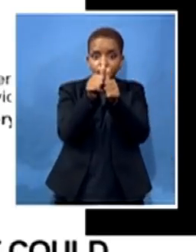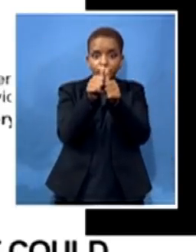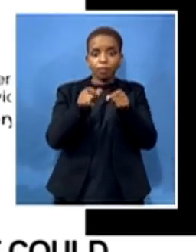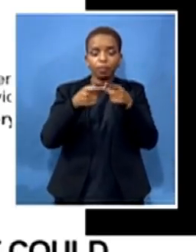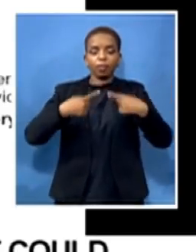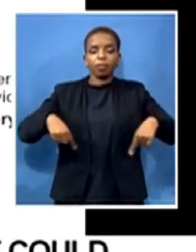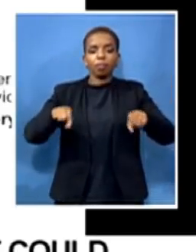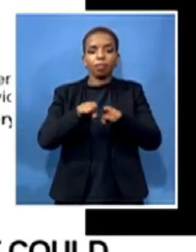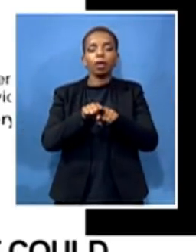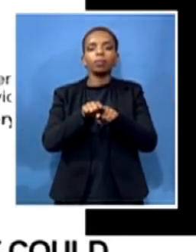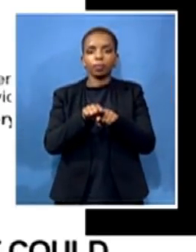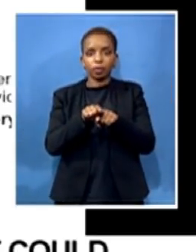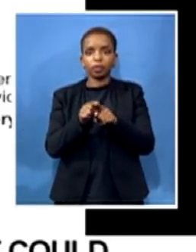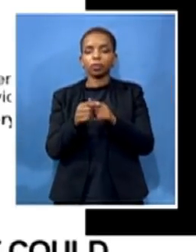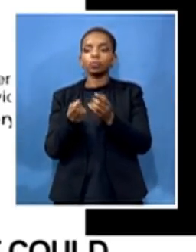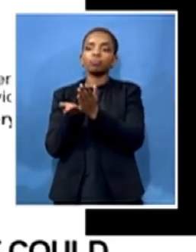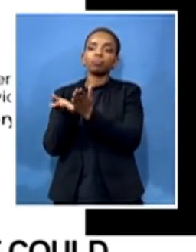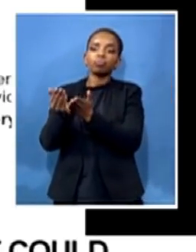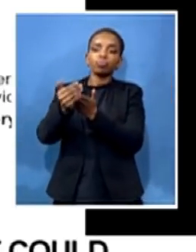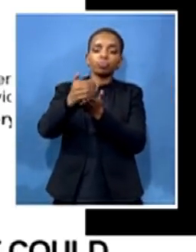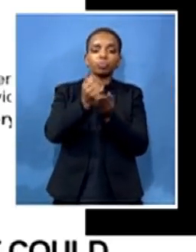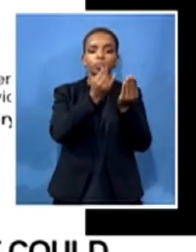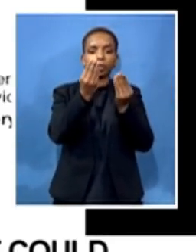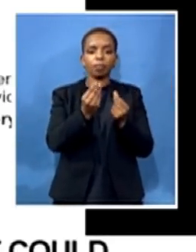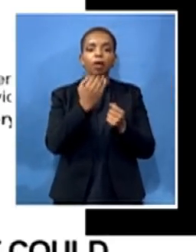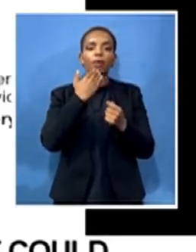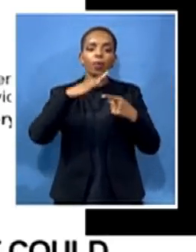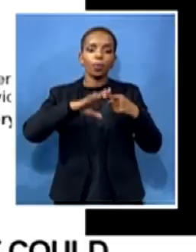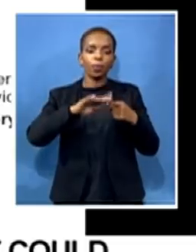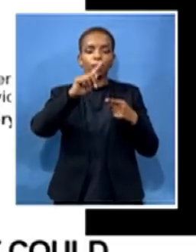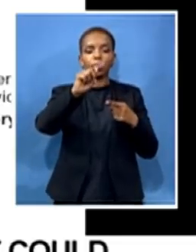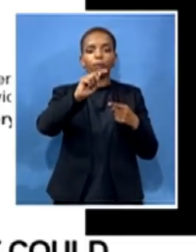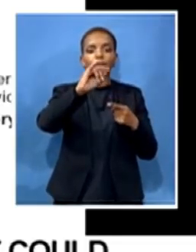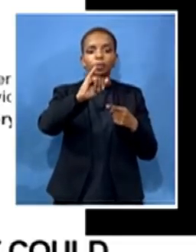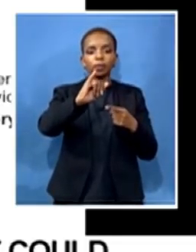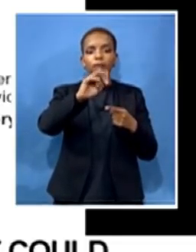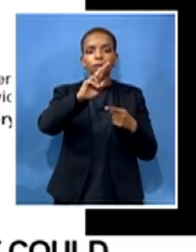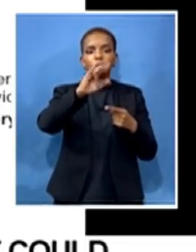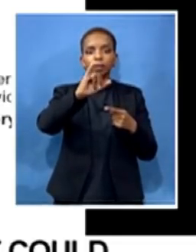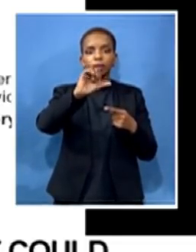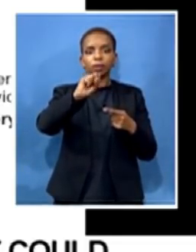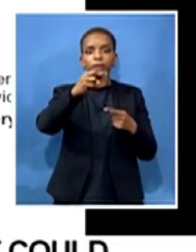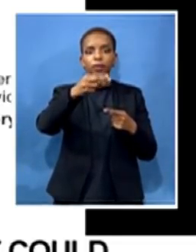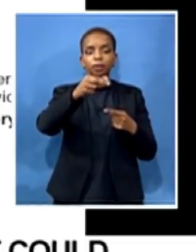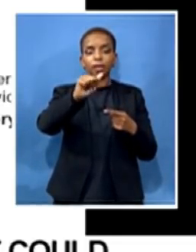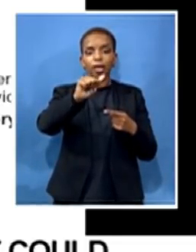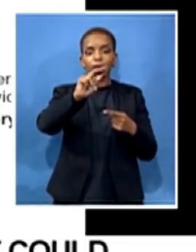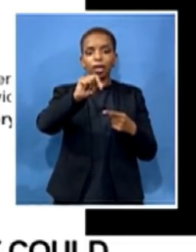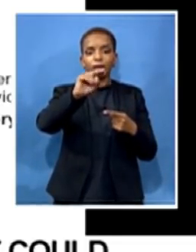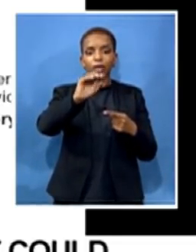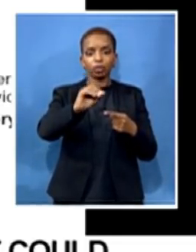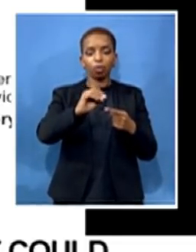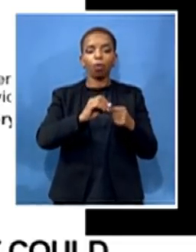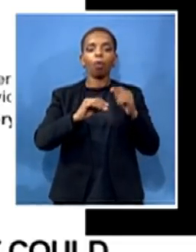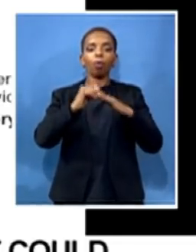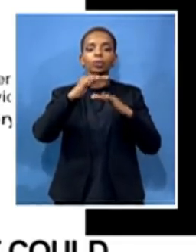is Tirisano Construction Fund, and Tirisano is also assisting us